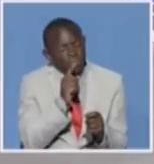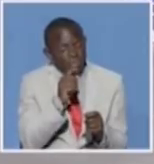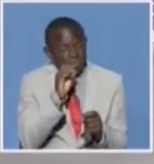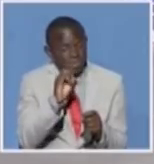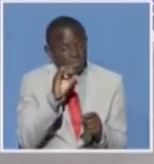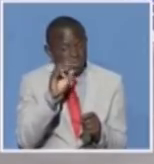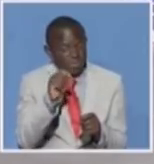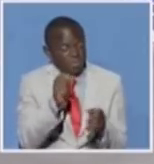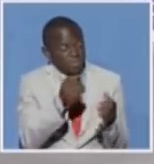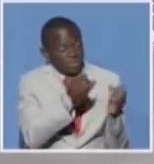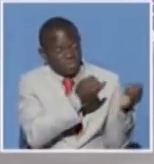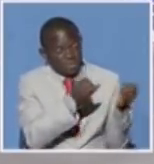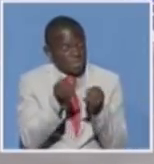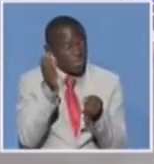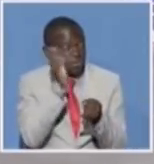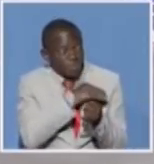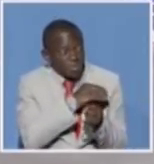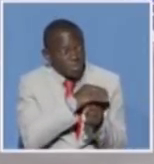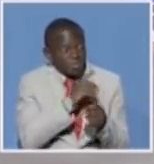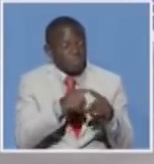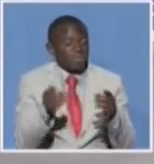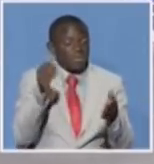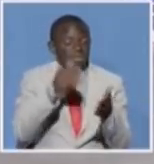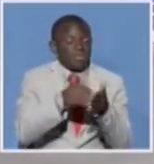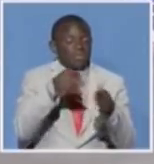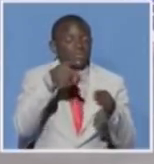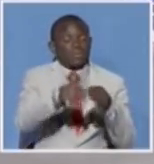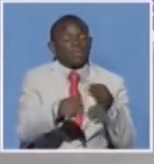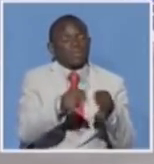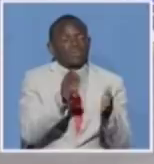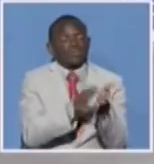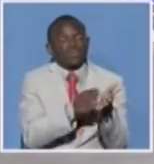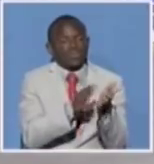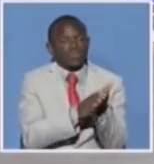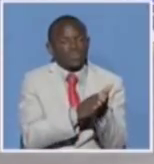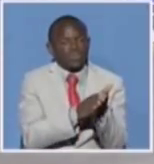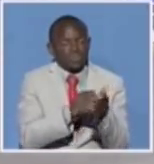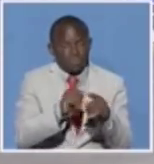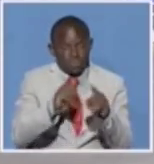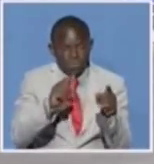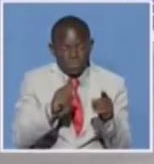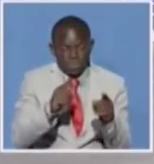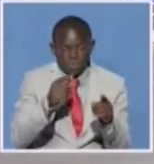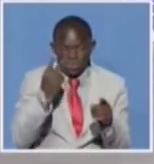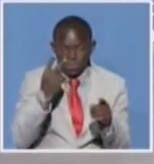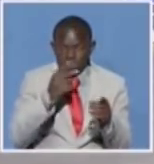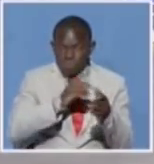of computers in schools. There was a recent announcement not too long ago about introducing agriculture, making it